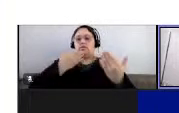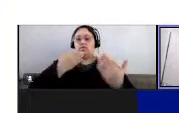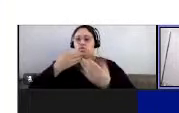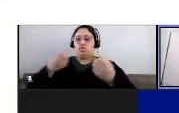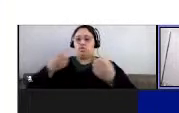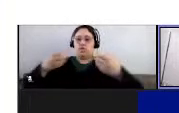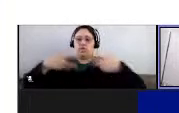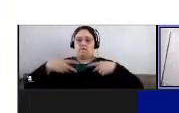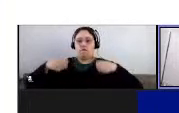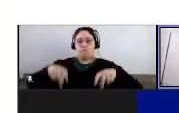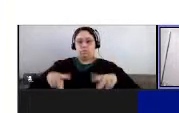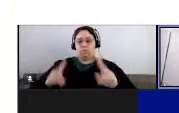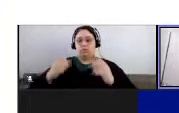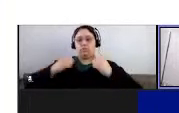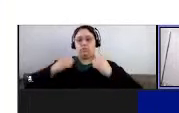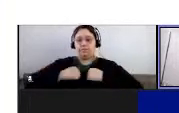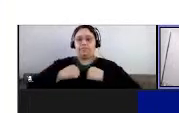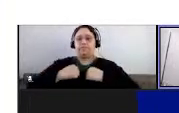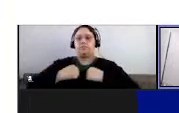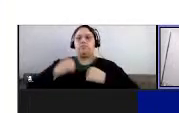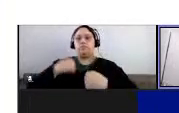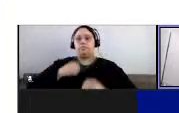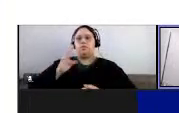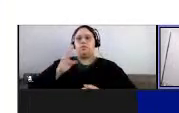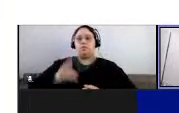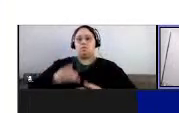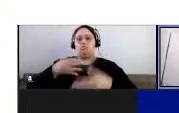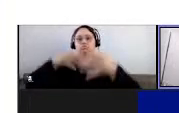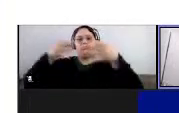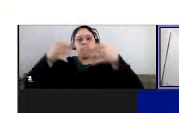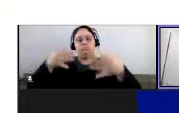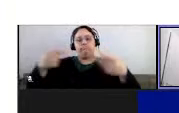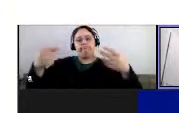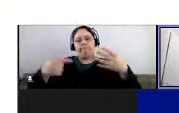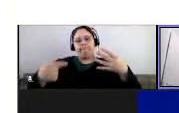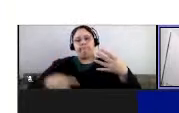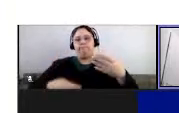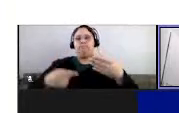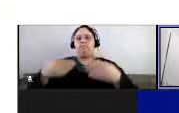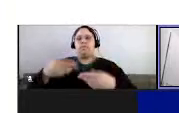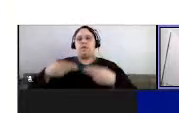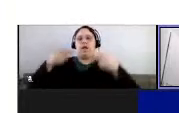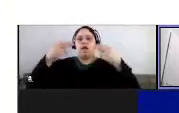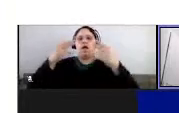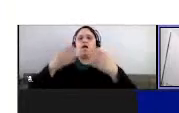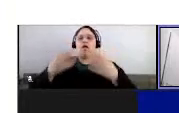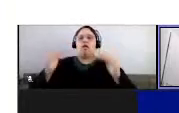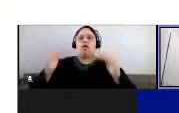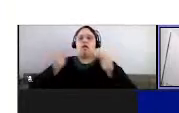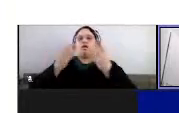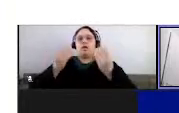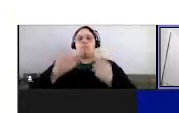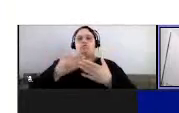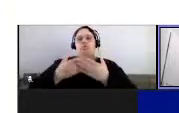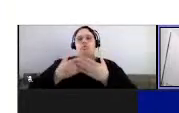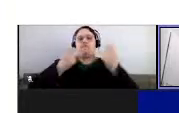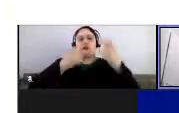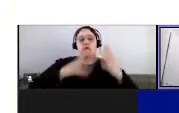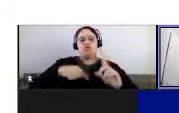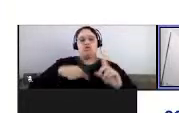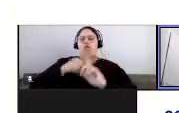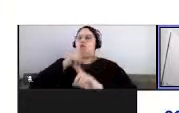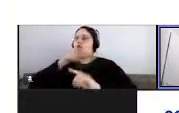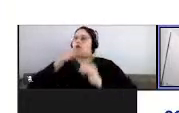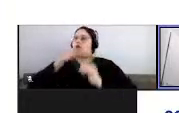for the opportunity. I will take you through the high level on the financial and